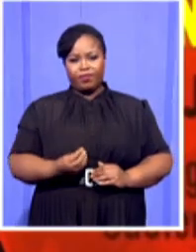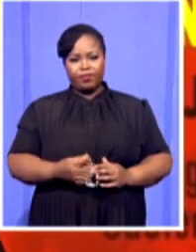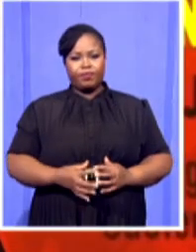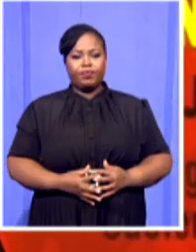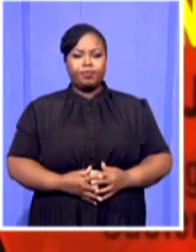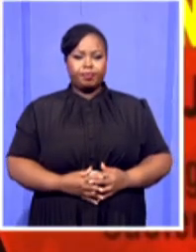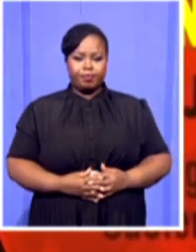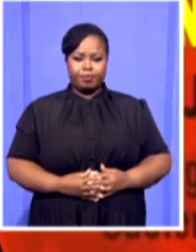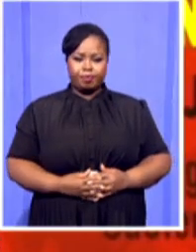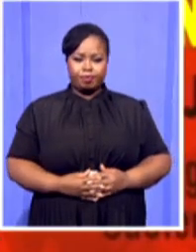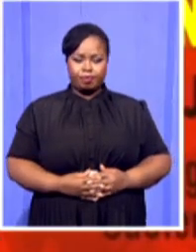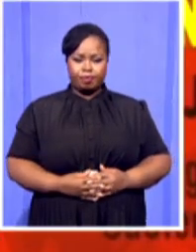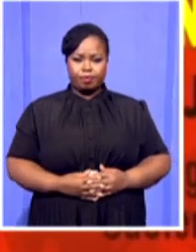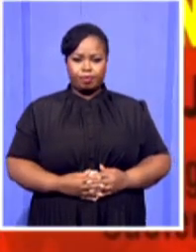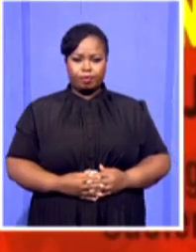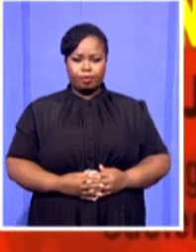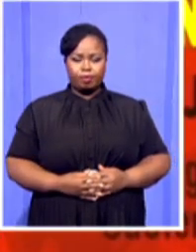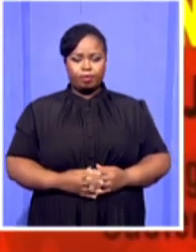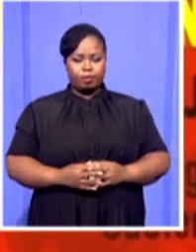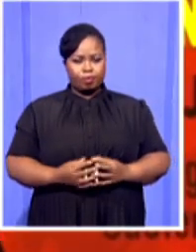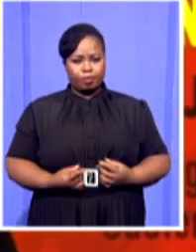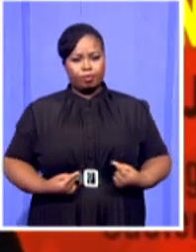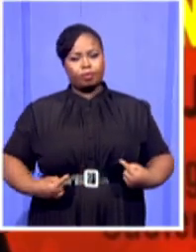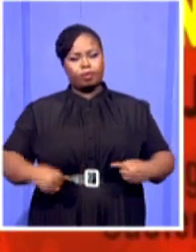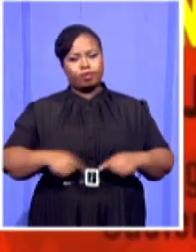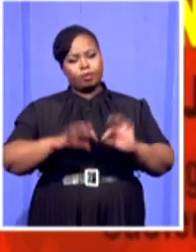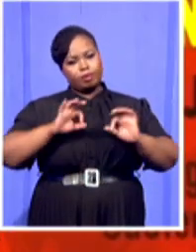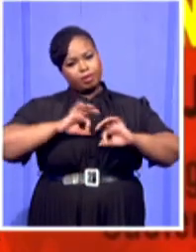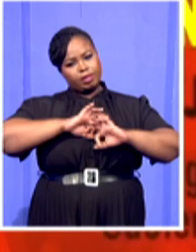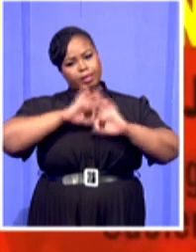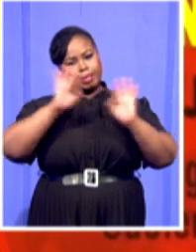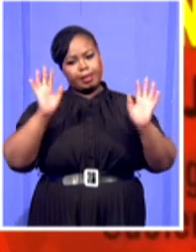We must be very clear about that.